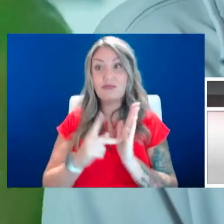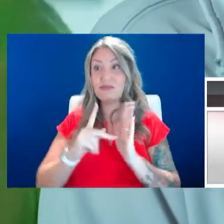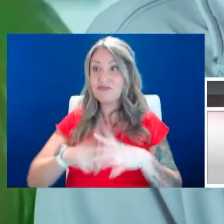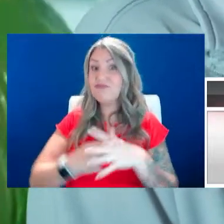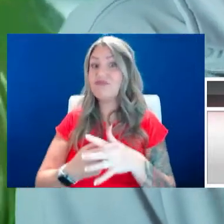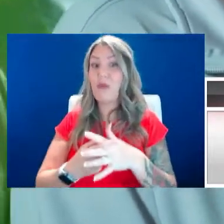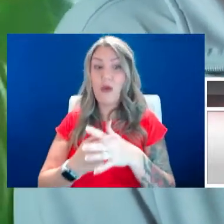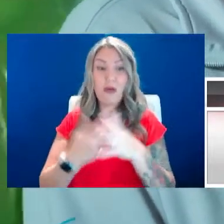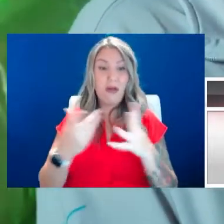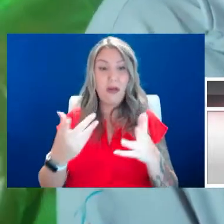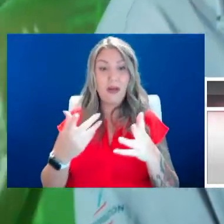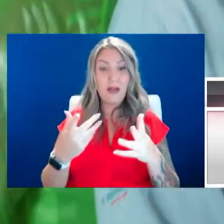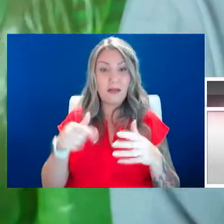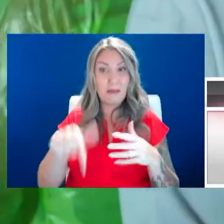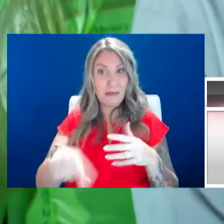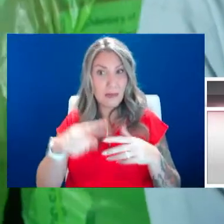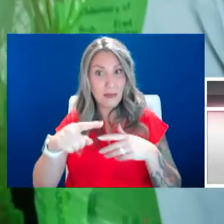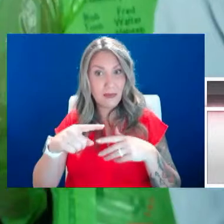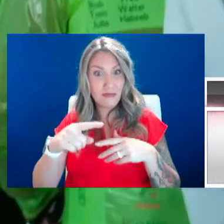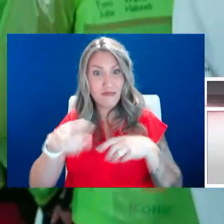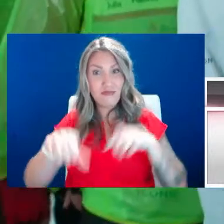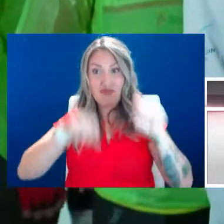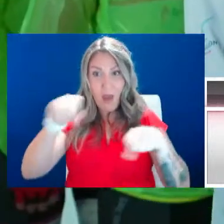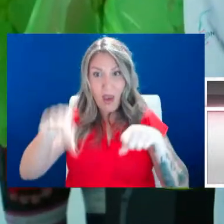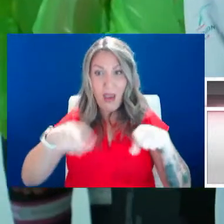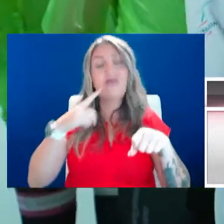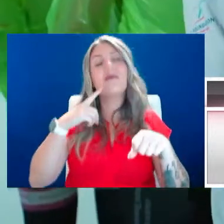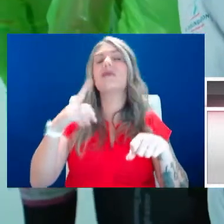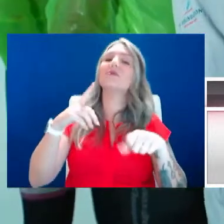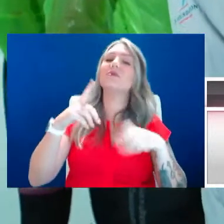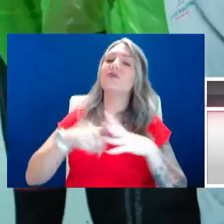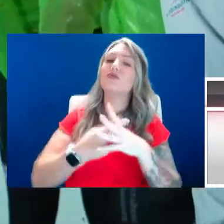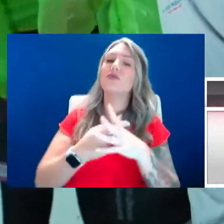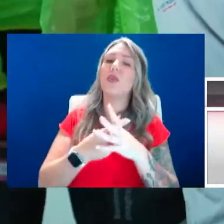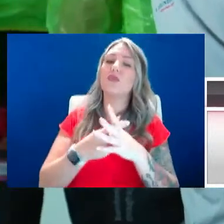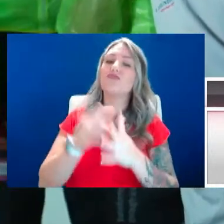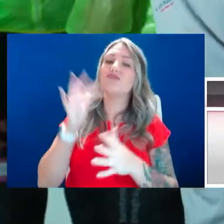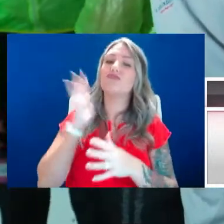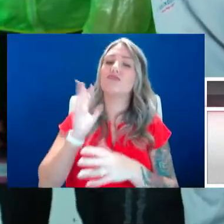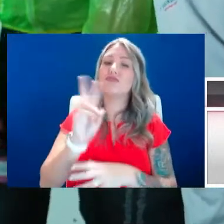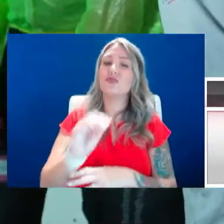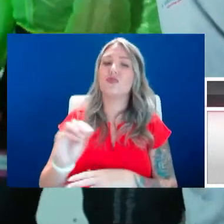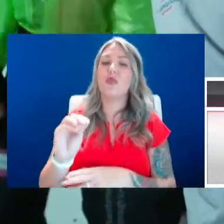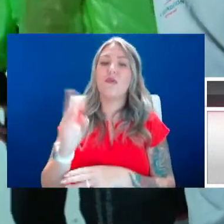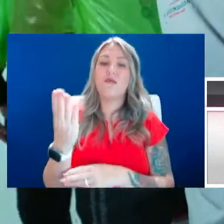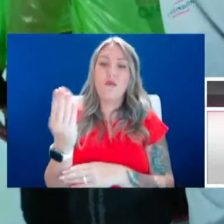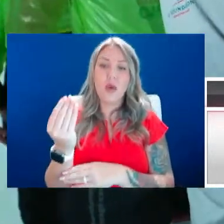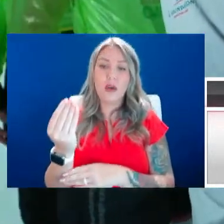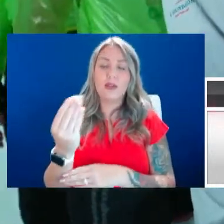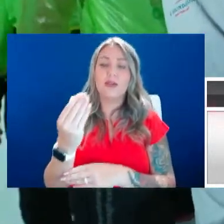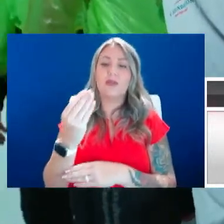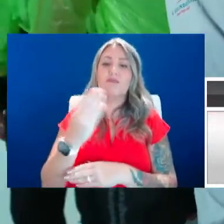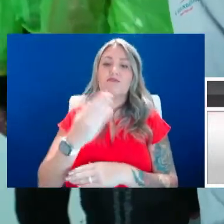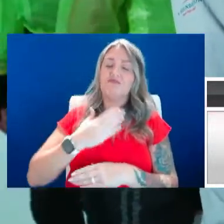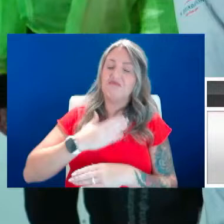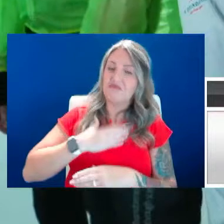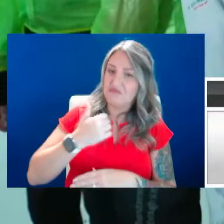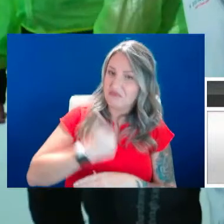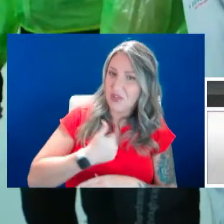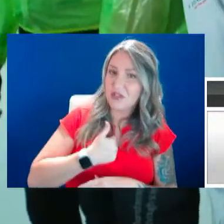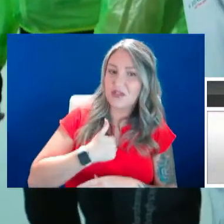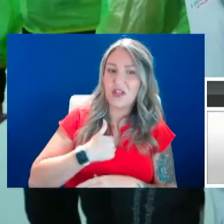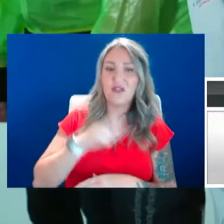of this race? So this ride started in 2014. I had the honor of riding in 2015 from Boise, Idaho to Salt Lake